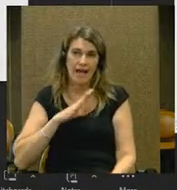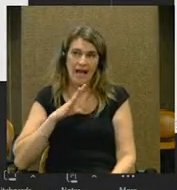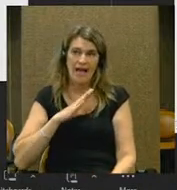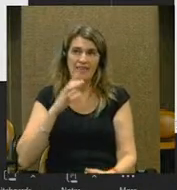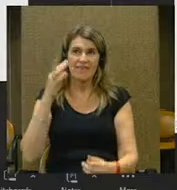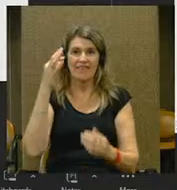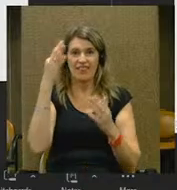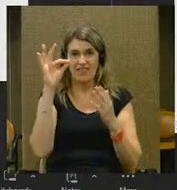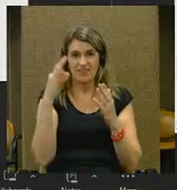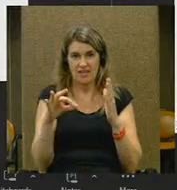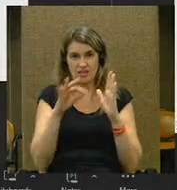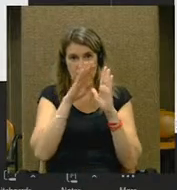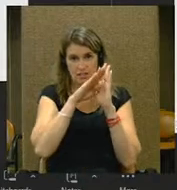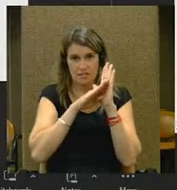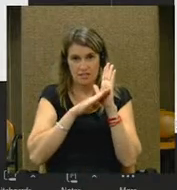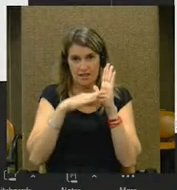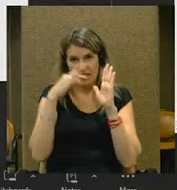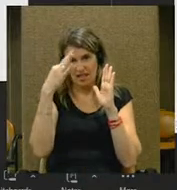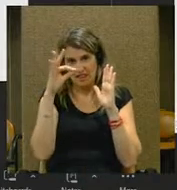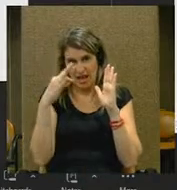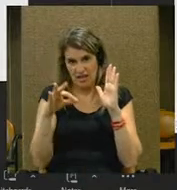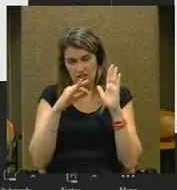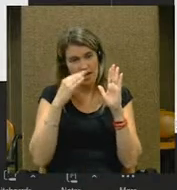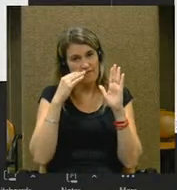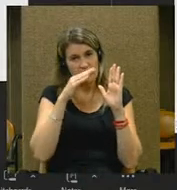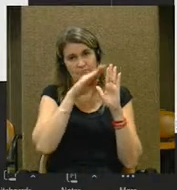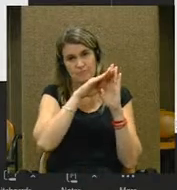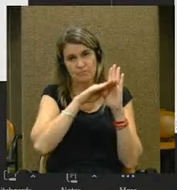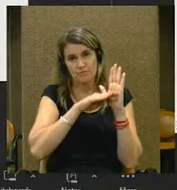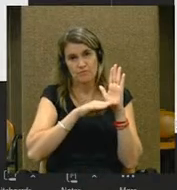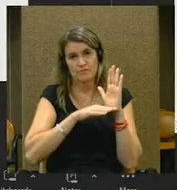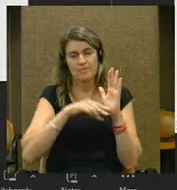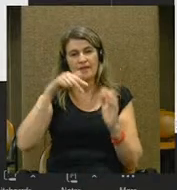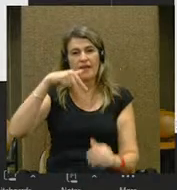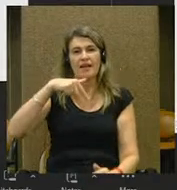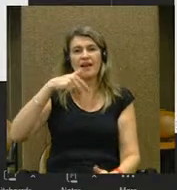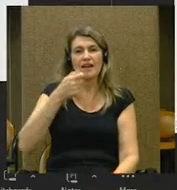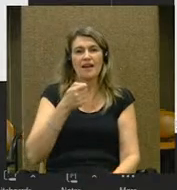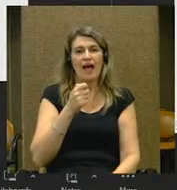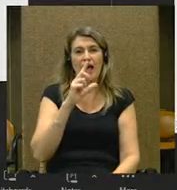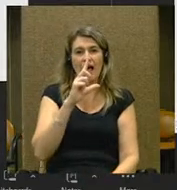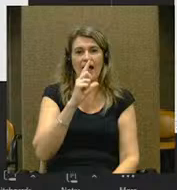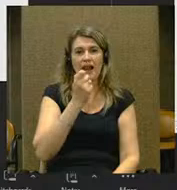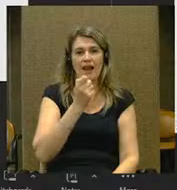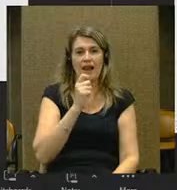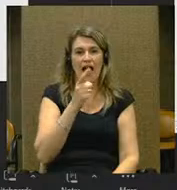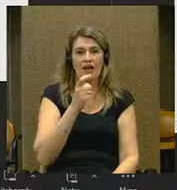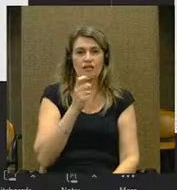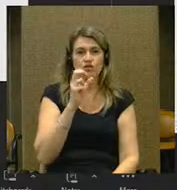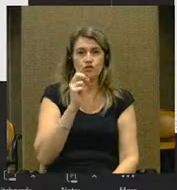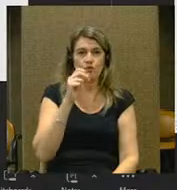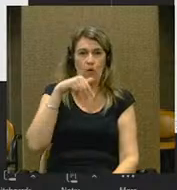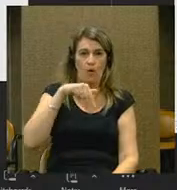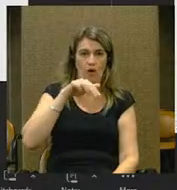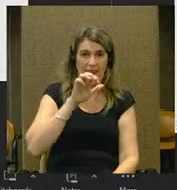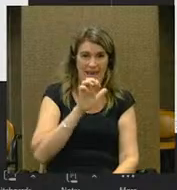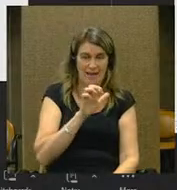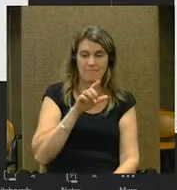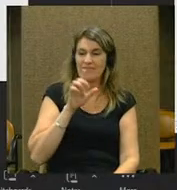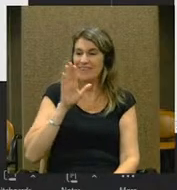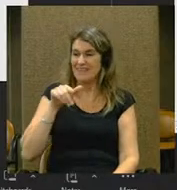Take-home naloxone, as I mentioned, and as Bo mentioned, the critical life-saving medication. It